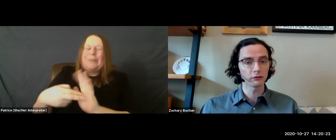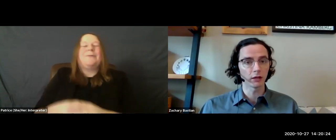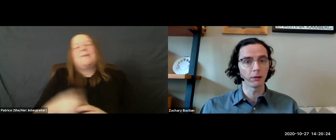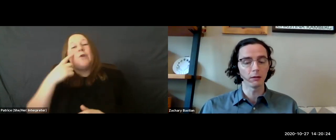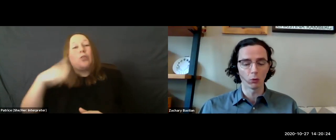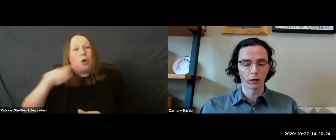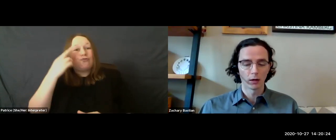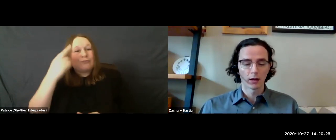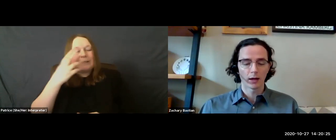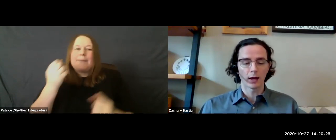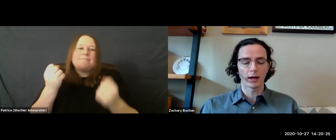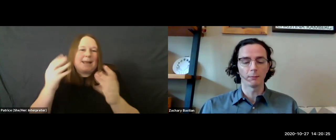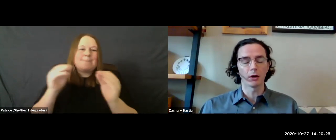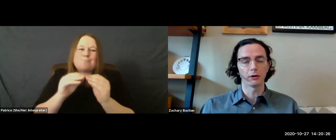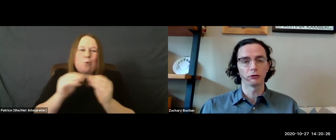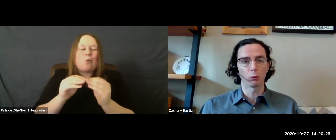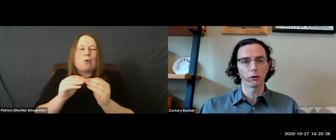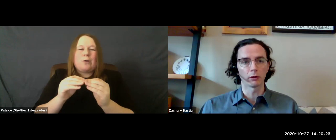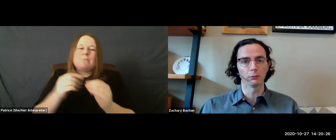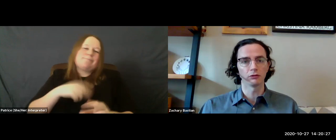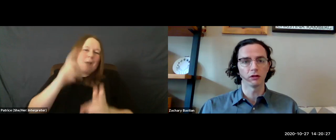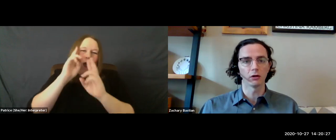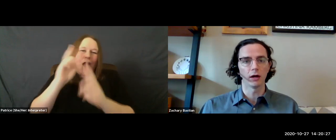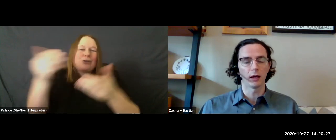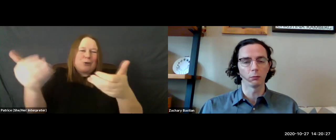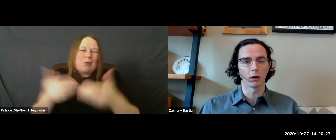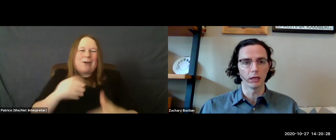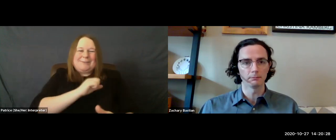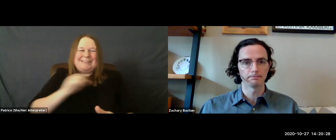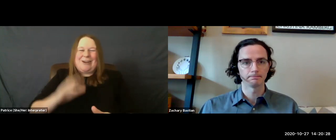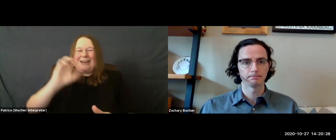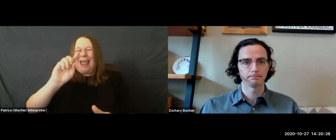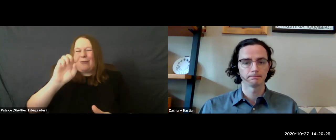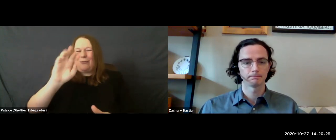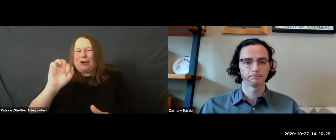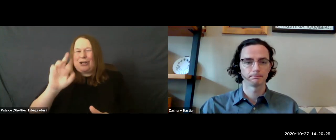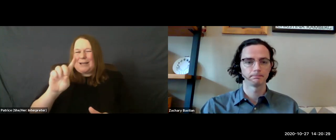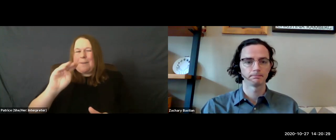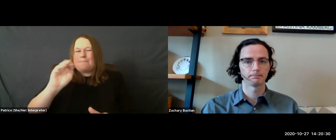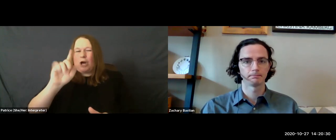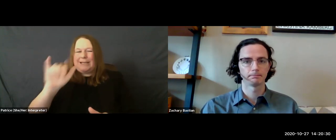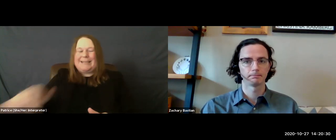those reasons and many more, I am honored to welcome Senator Edward Markey.